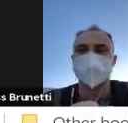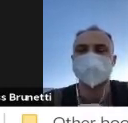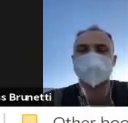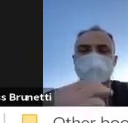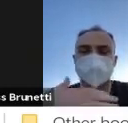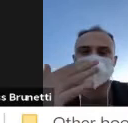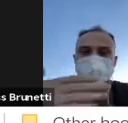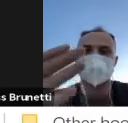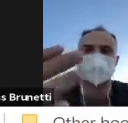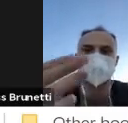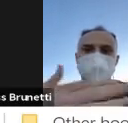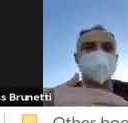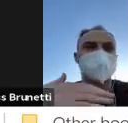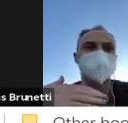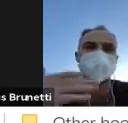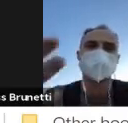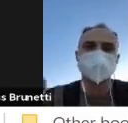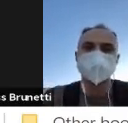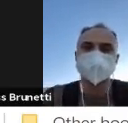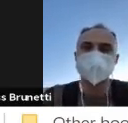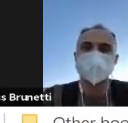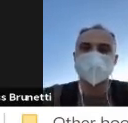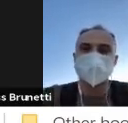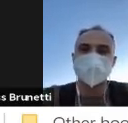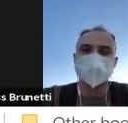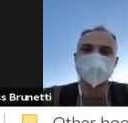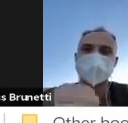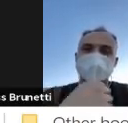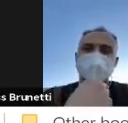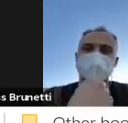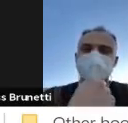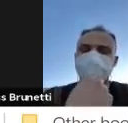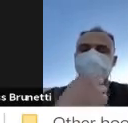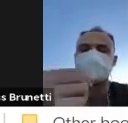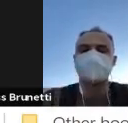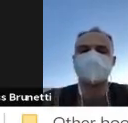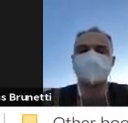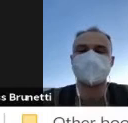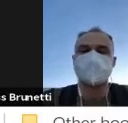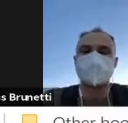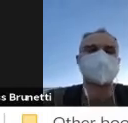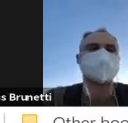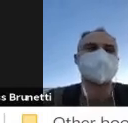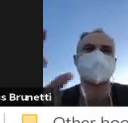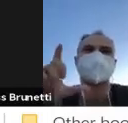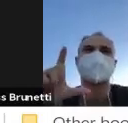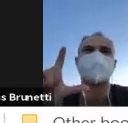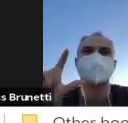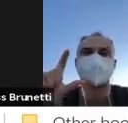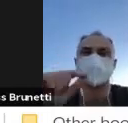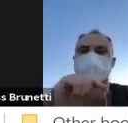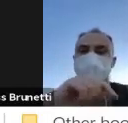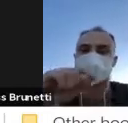context of knowing what the persona is trying to achieve. And then with the con of that